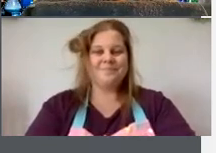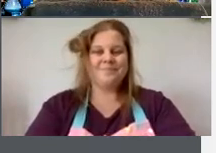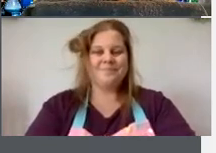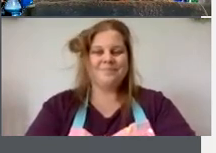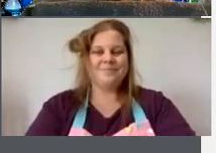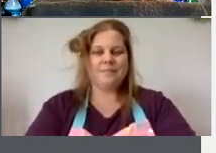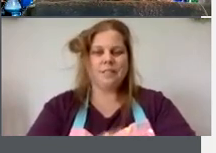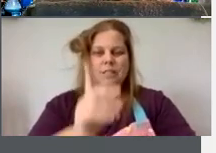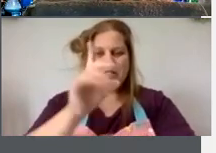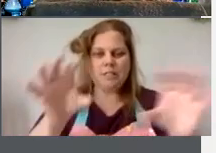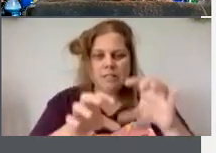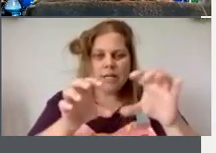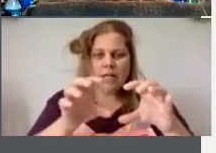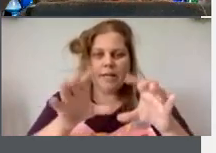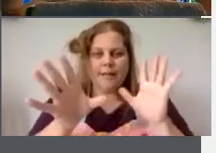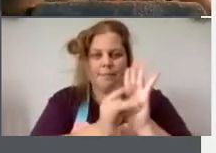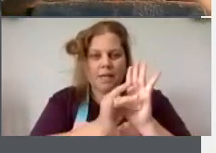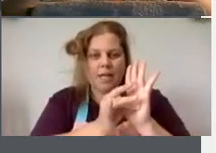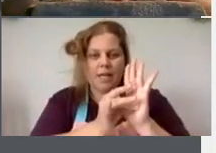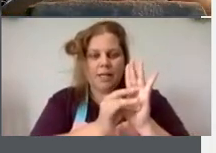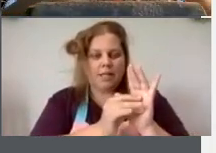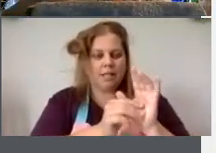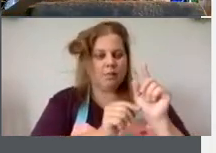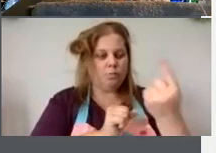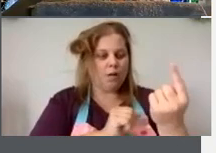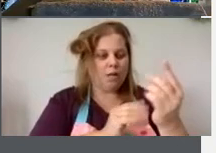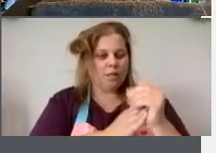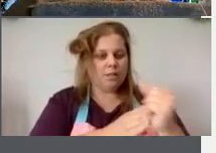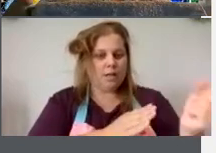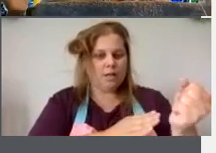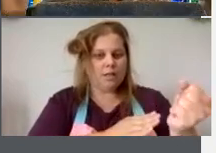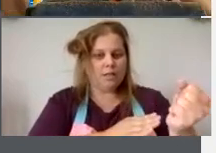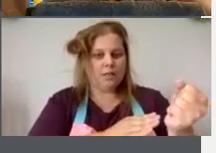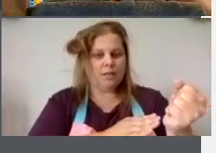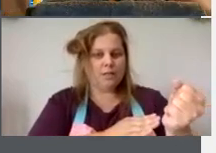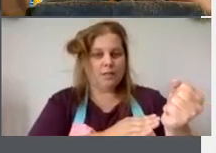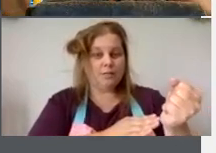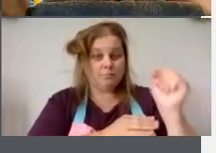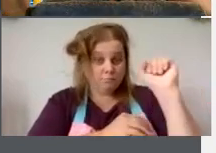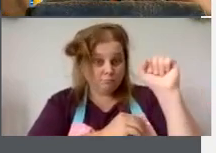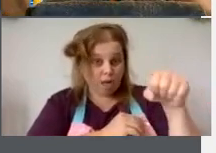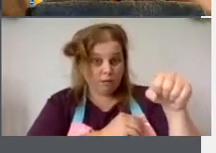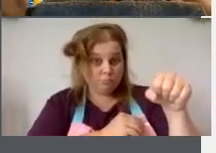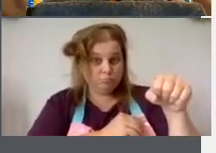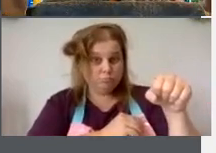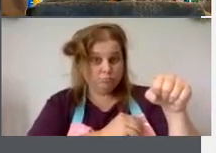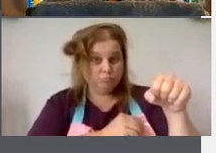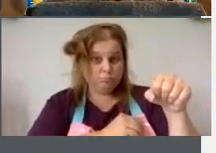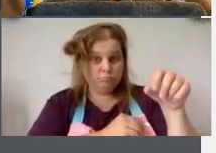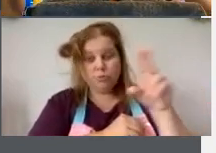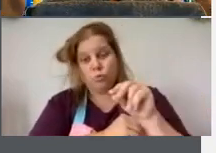Does the magnet stick to the $1 bill? Does it stick to the $1 bill?